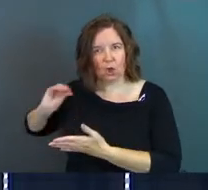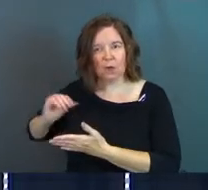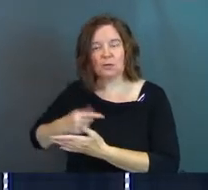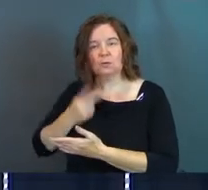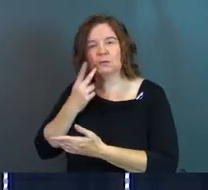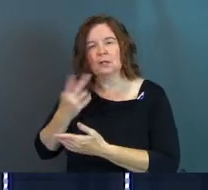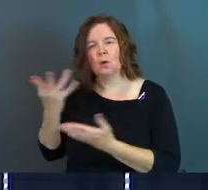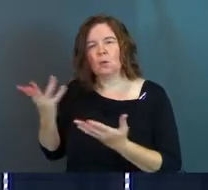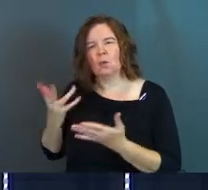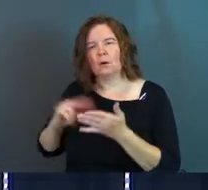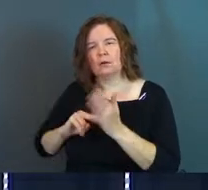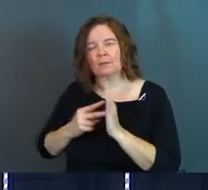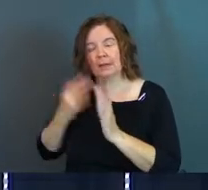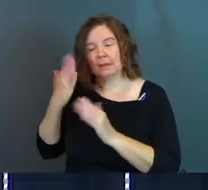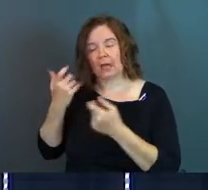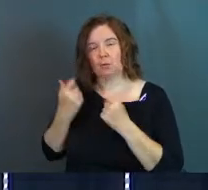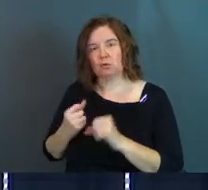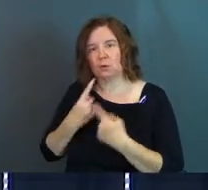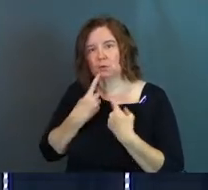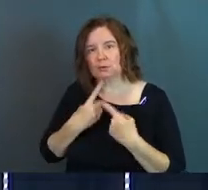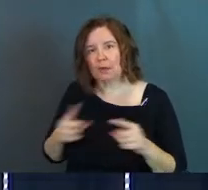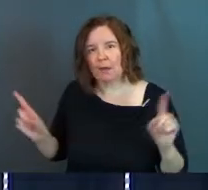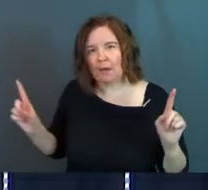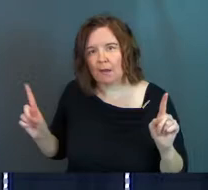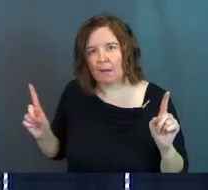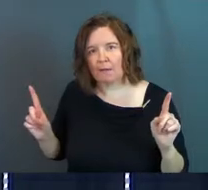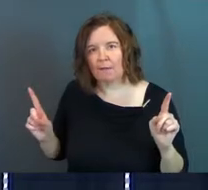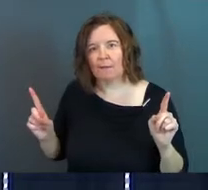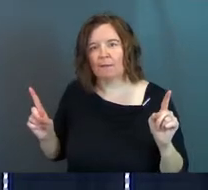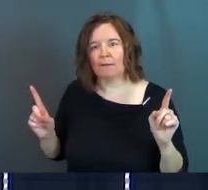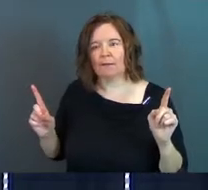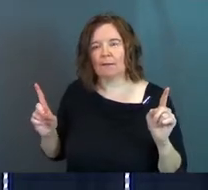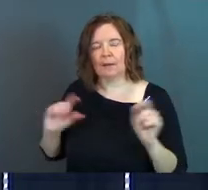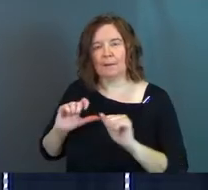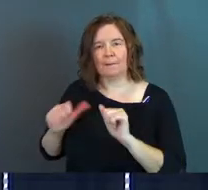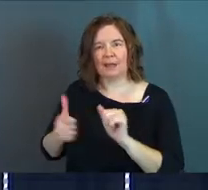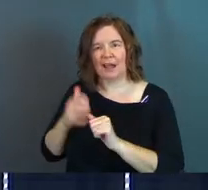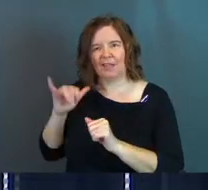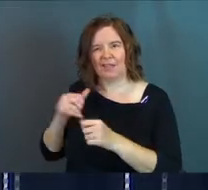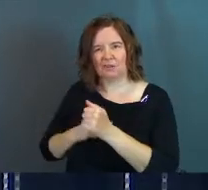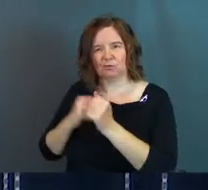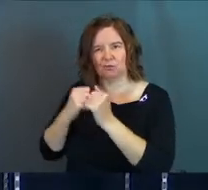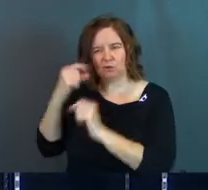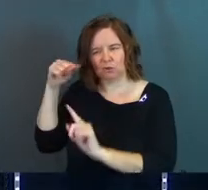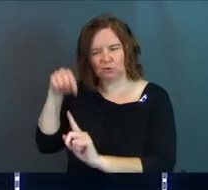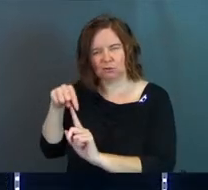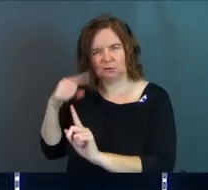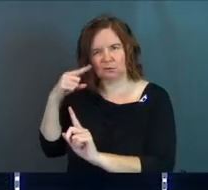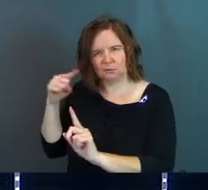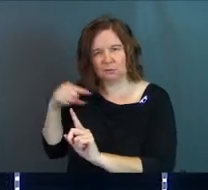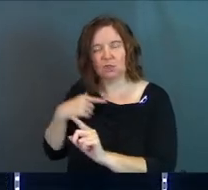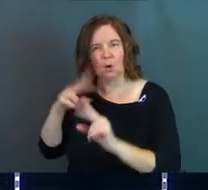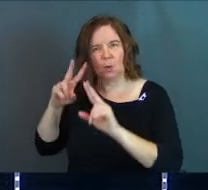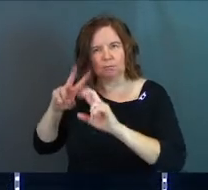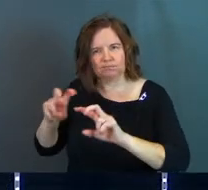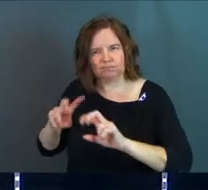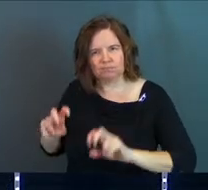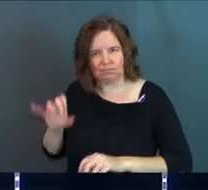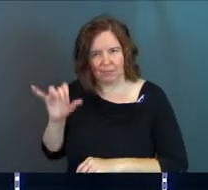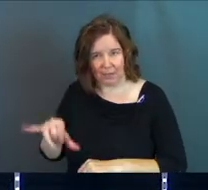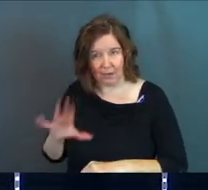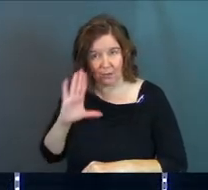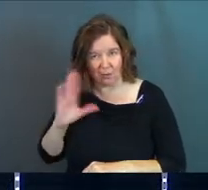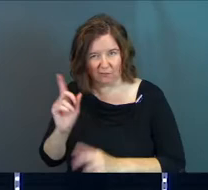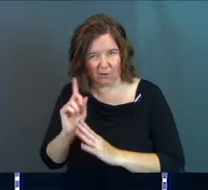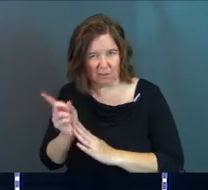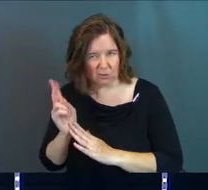and to see what it was that God was trying to say behind that old structure. And so we're going to look at that old structure